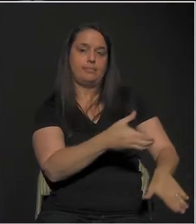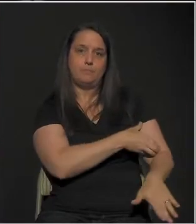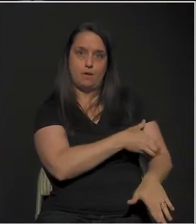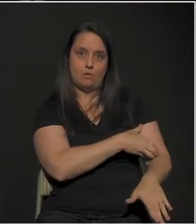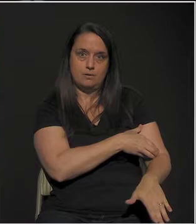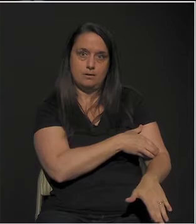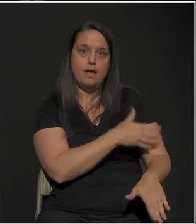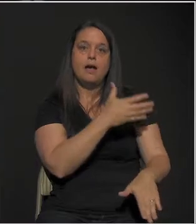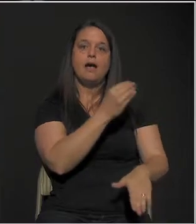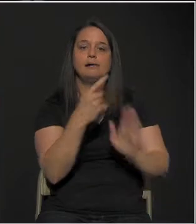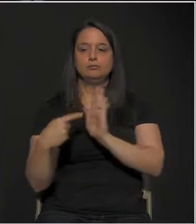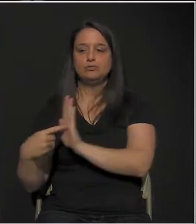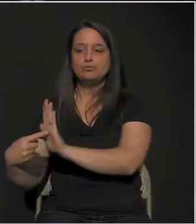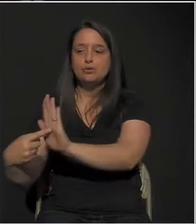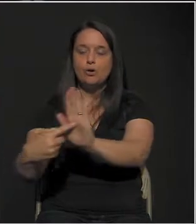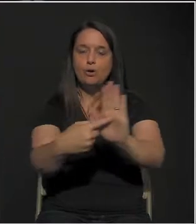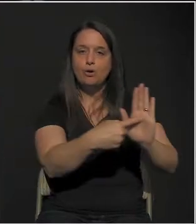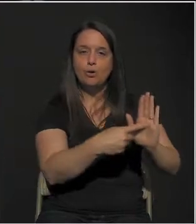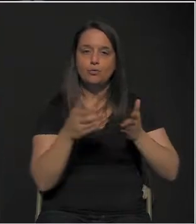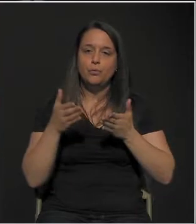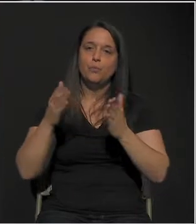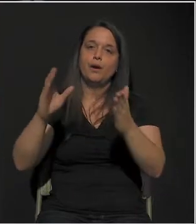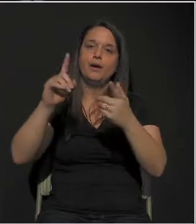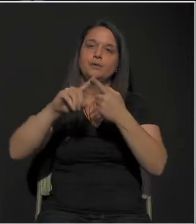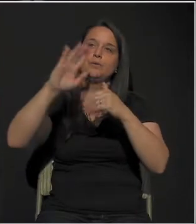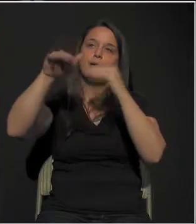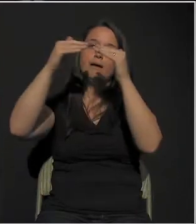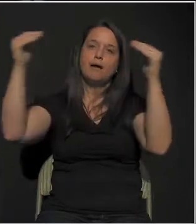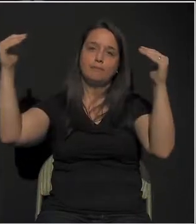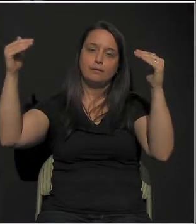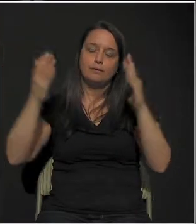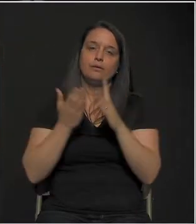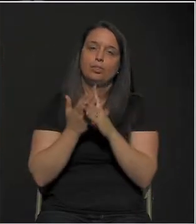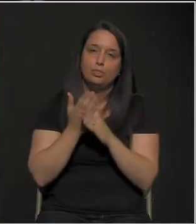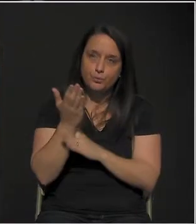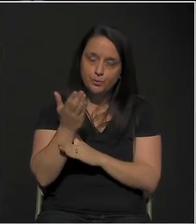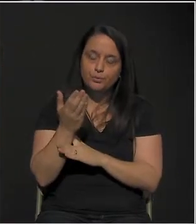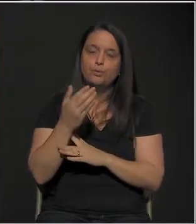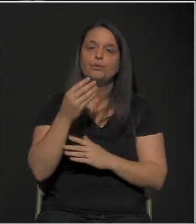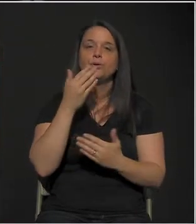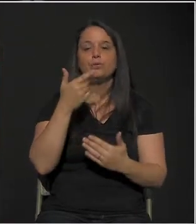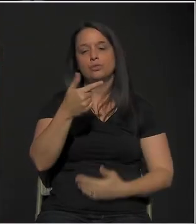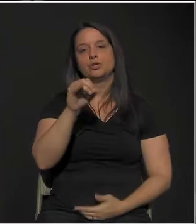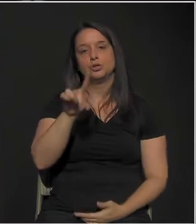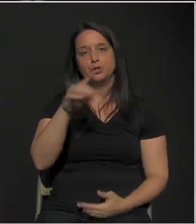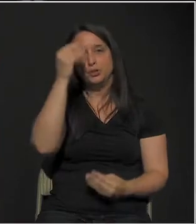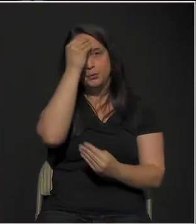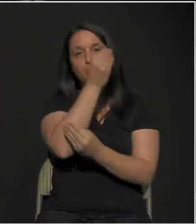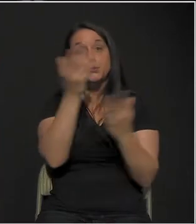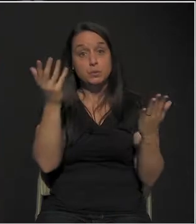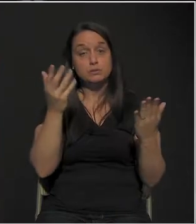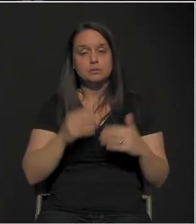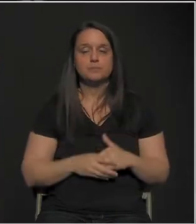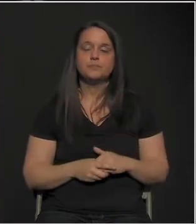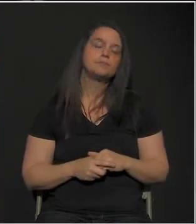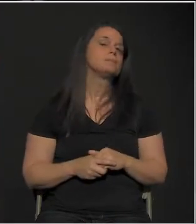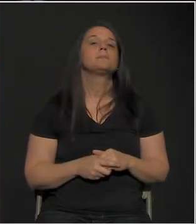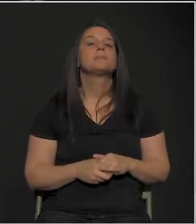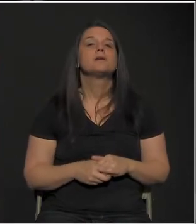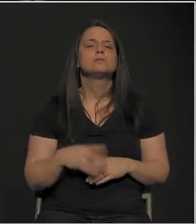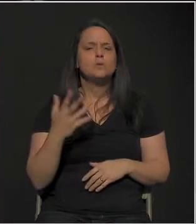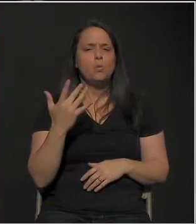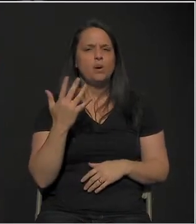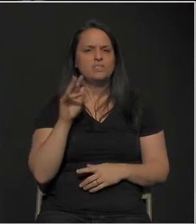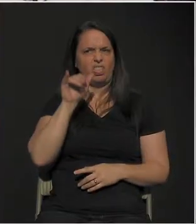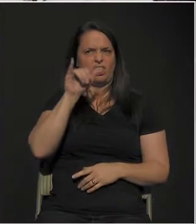life and immortality through the good news. That's the good news. So why does that